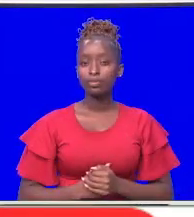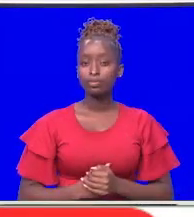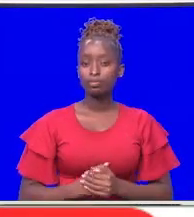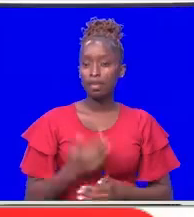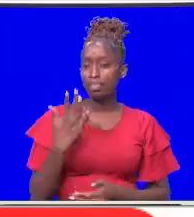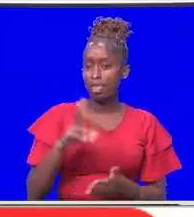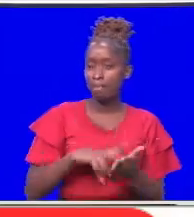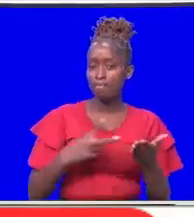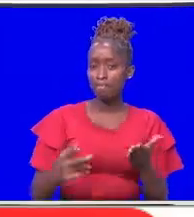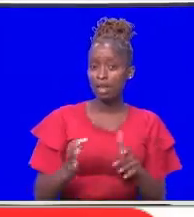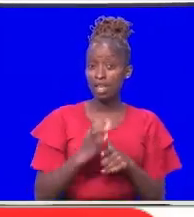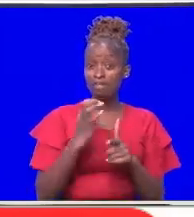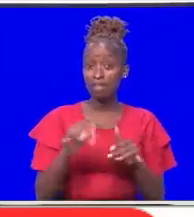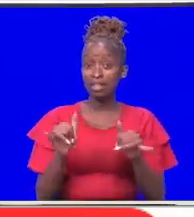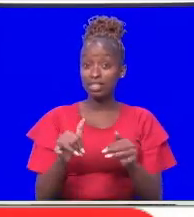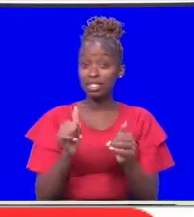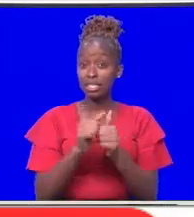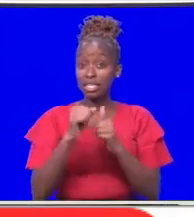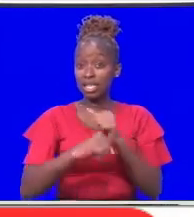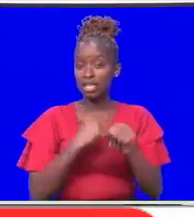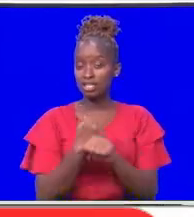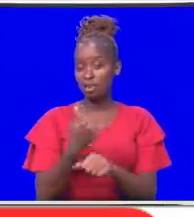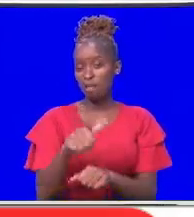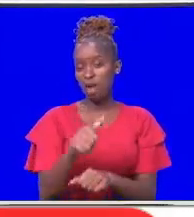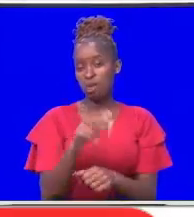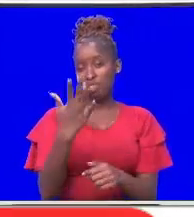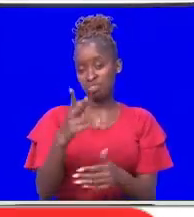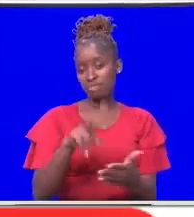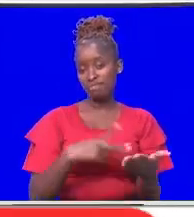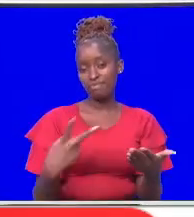Walishindwa na hata wakikaa miaka 10 hawameshindwa.